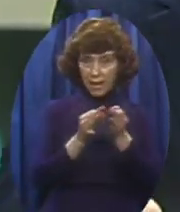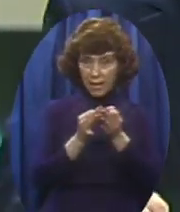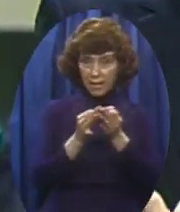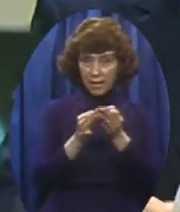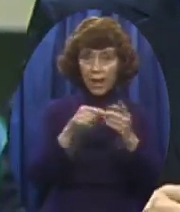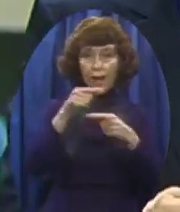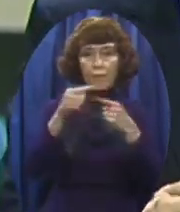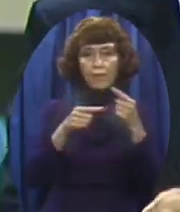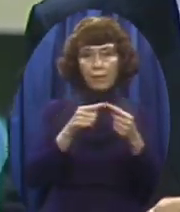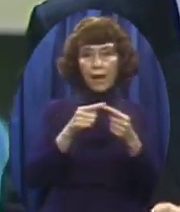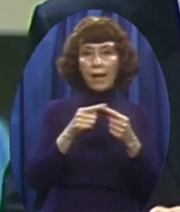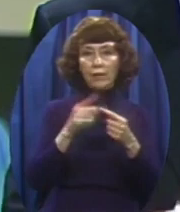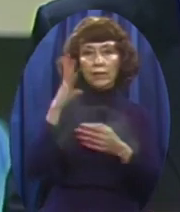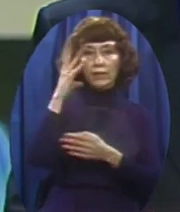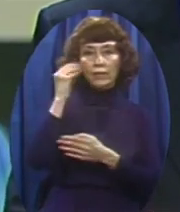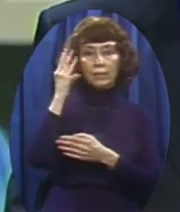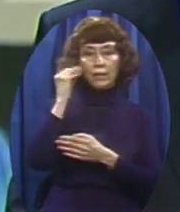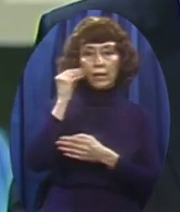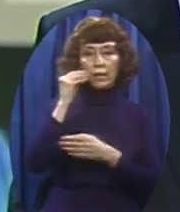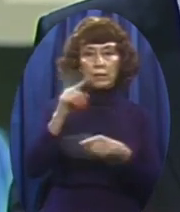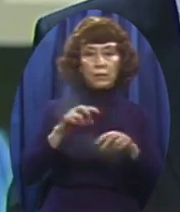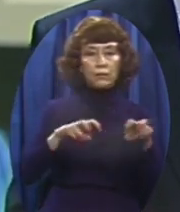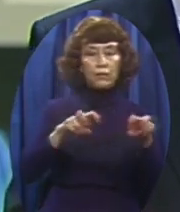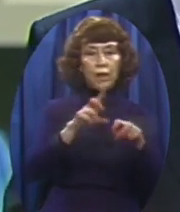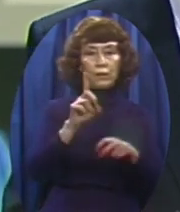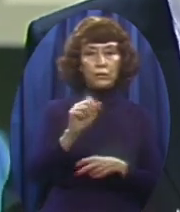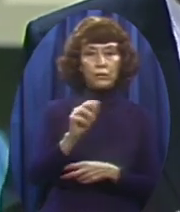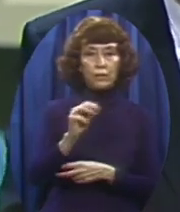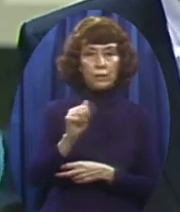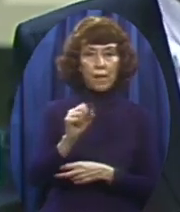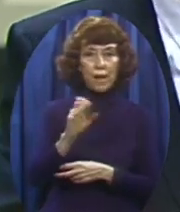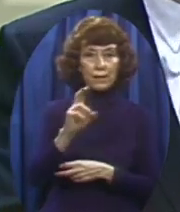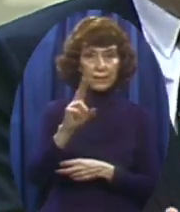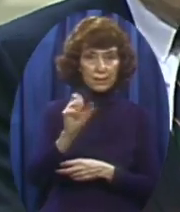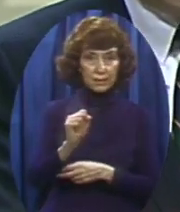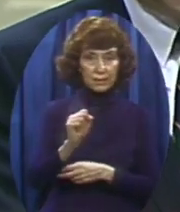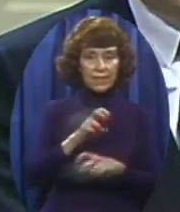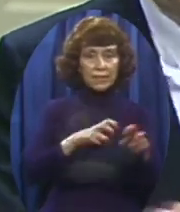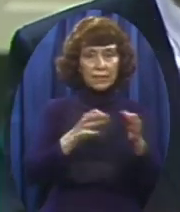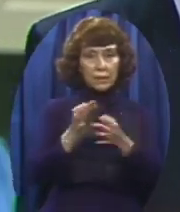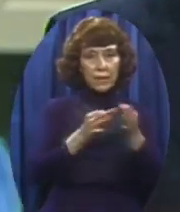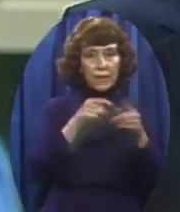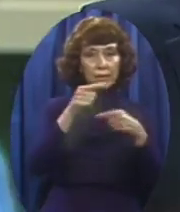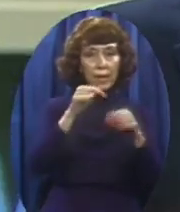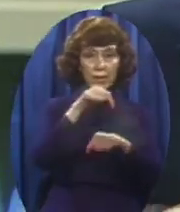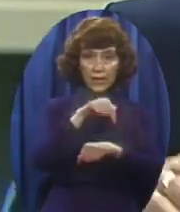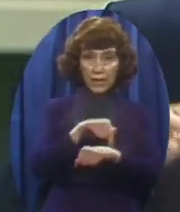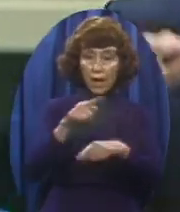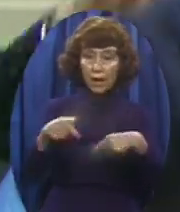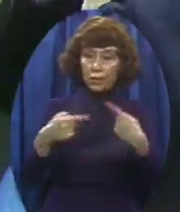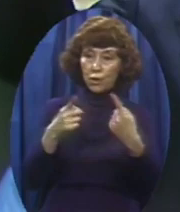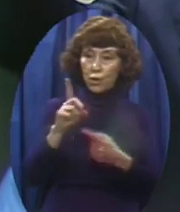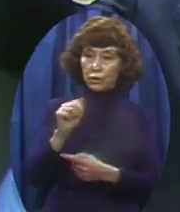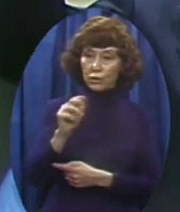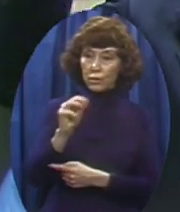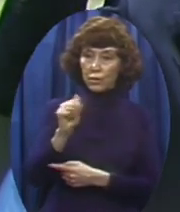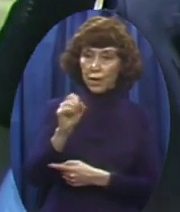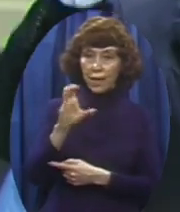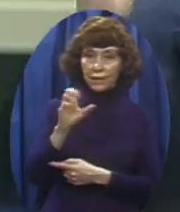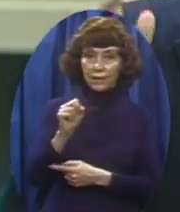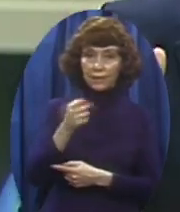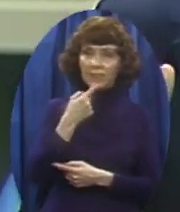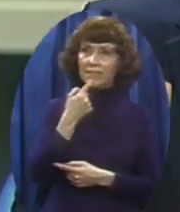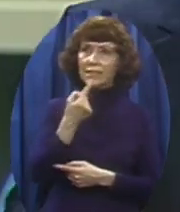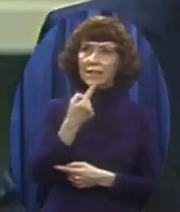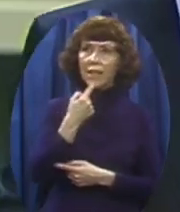Road experience when he was converted. He tells about that time when, on the road to Damascus, he met the Lord. That bright